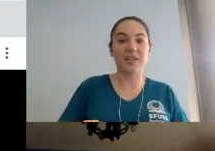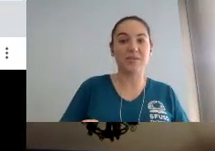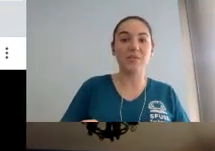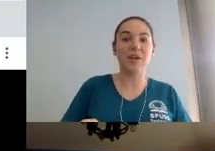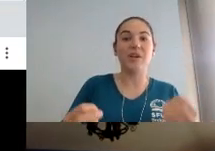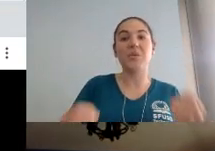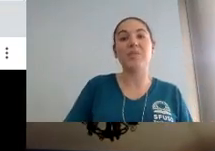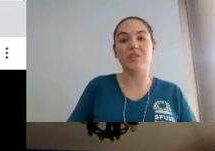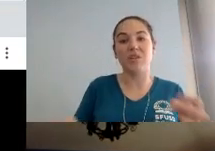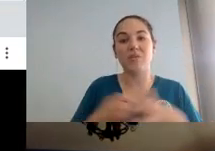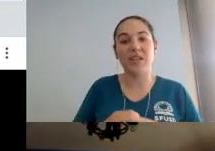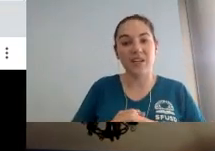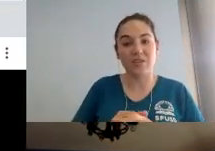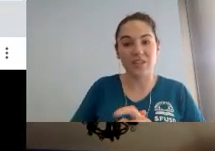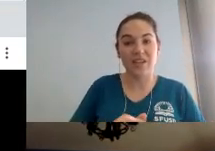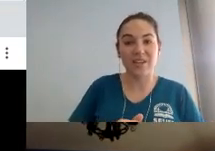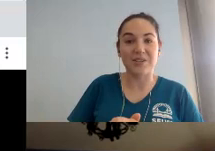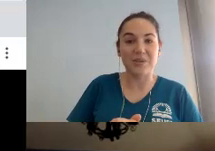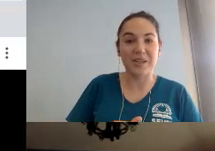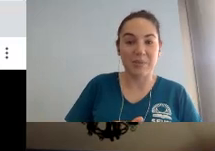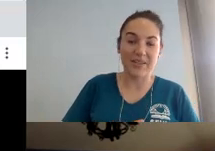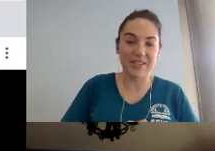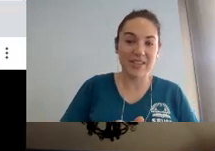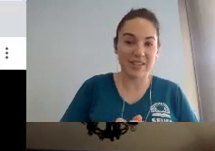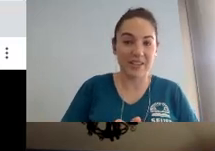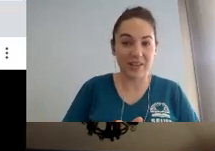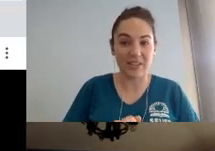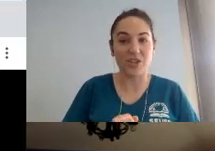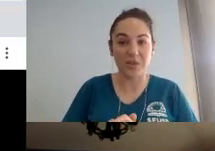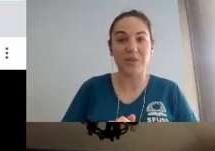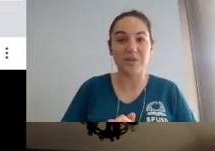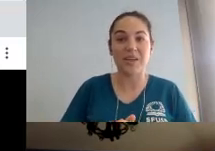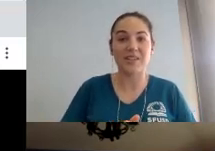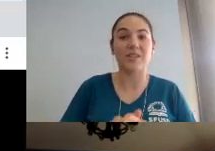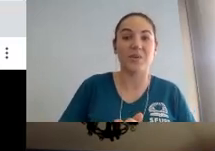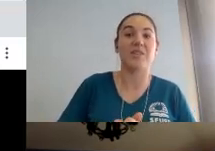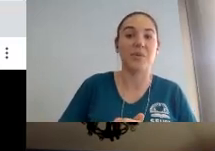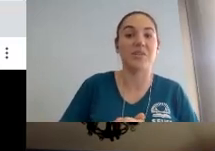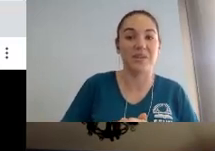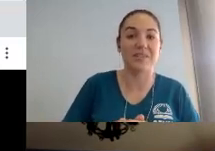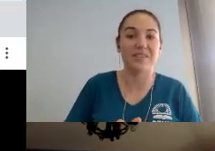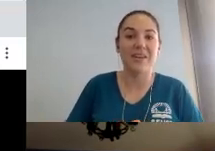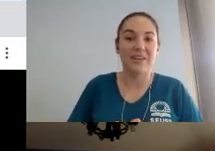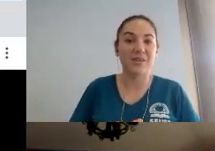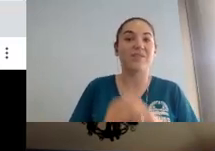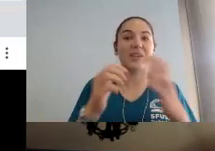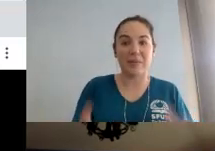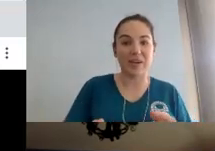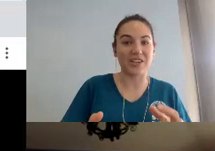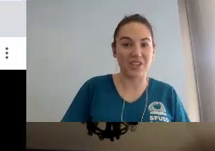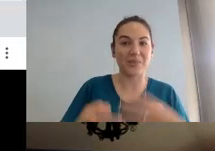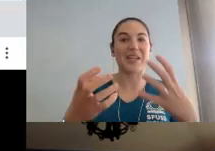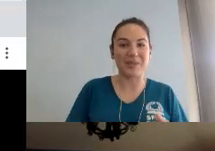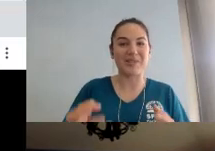their classroom, you want to make sure that you really understand that due date policy and how that teacher works with due dates so that you can support students. So again, if you're like